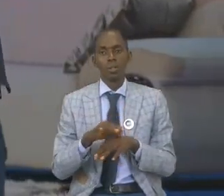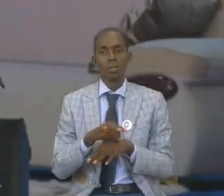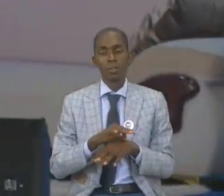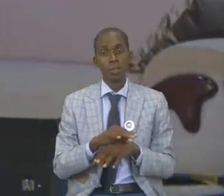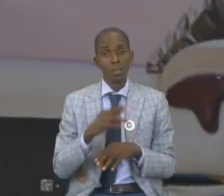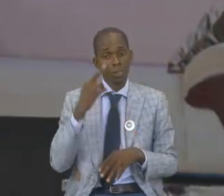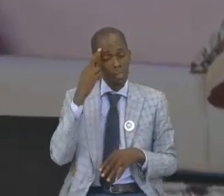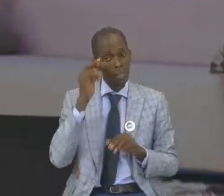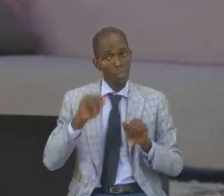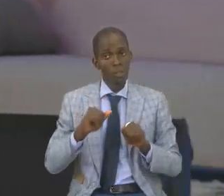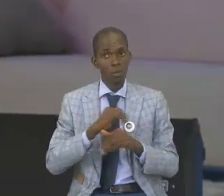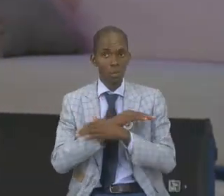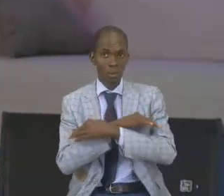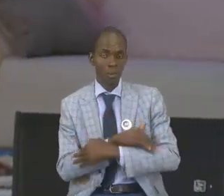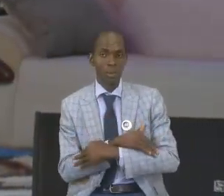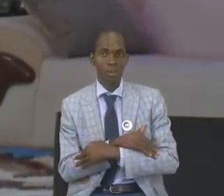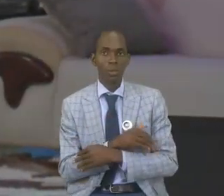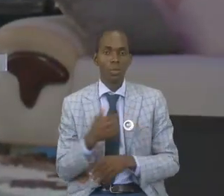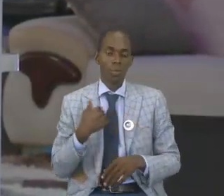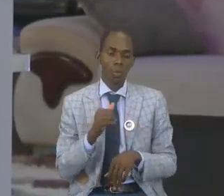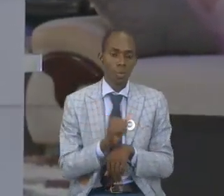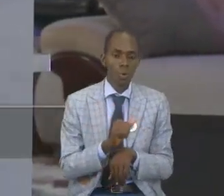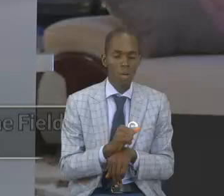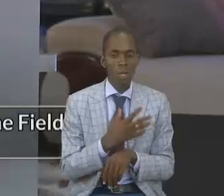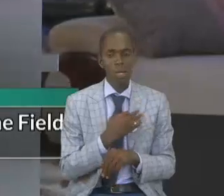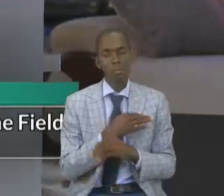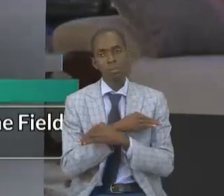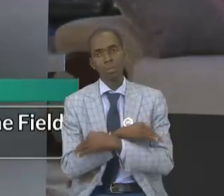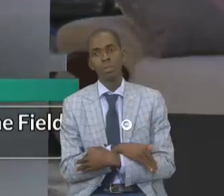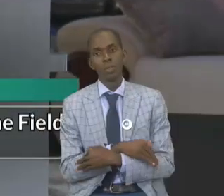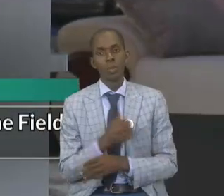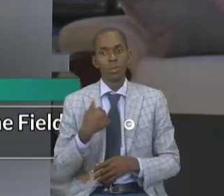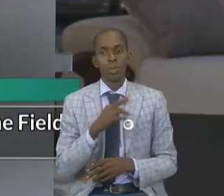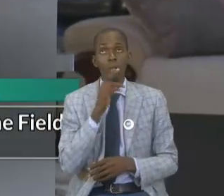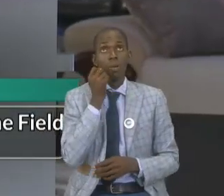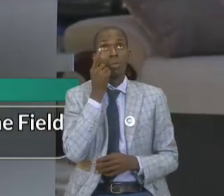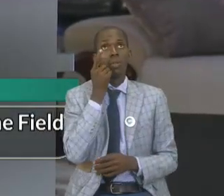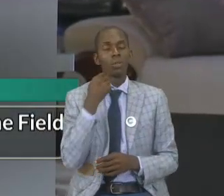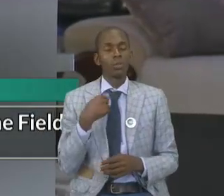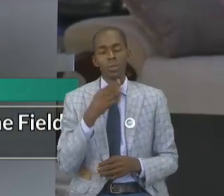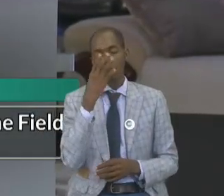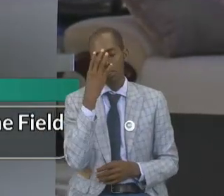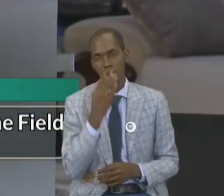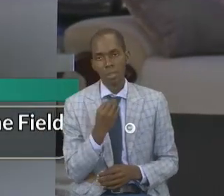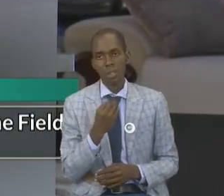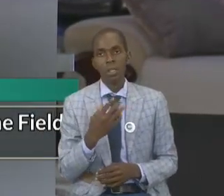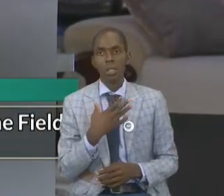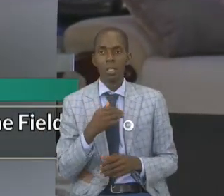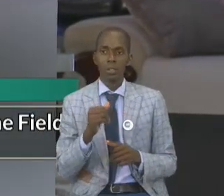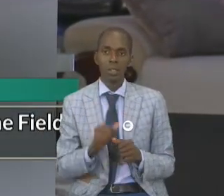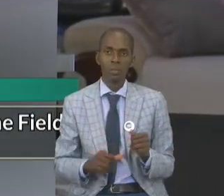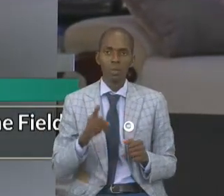rest. We walk, we rest, we are awake, we sleep. And anybody will tell you,